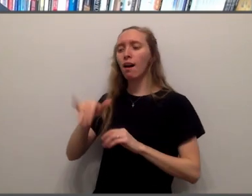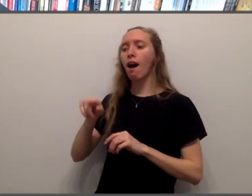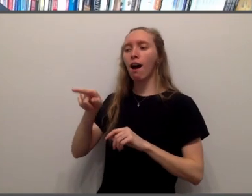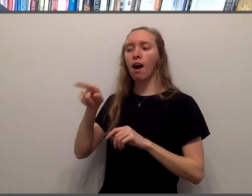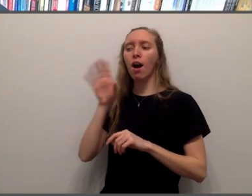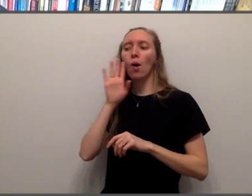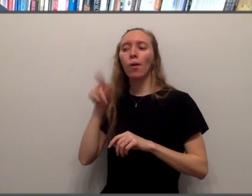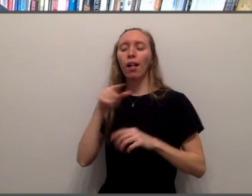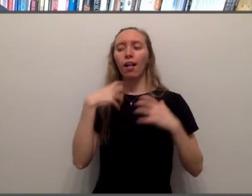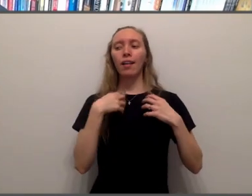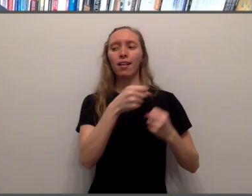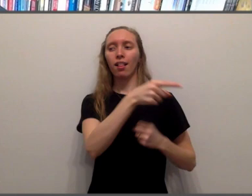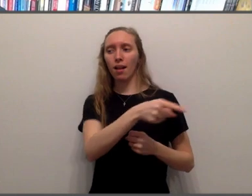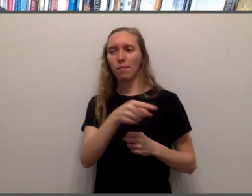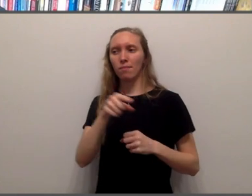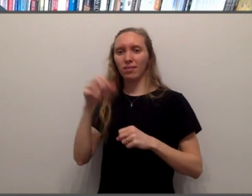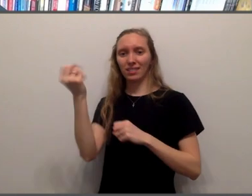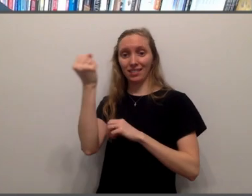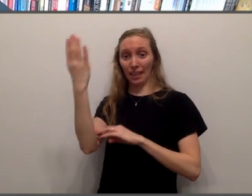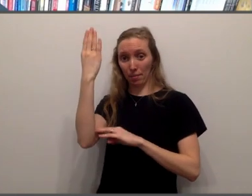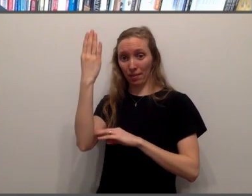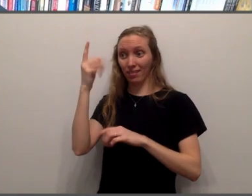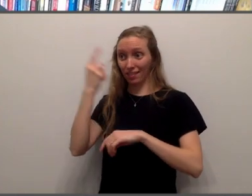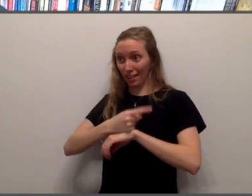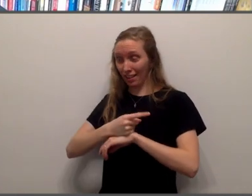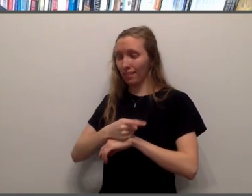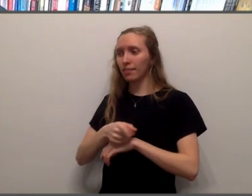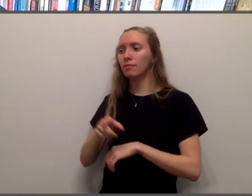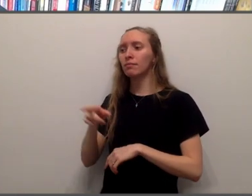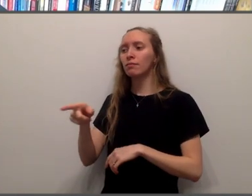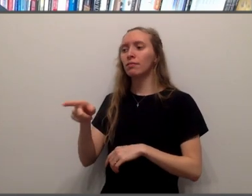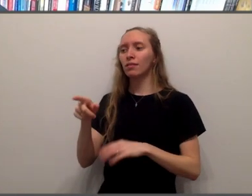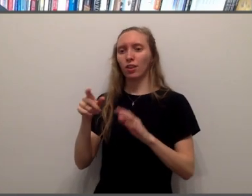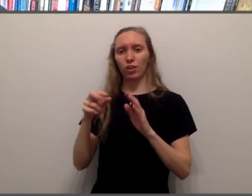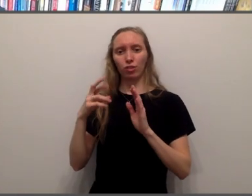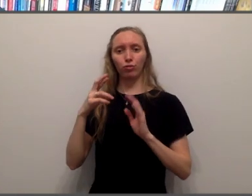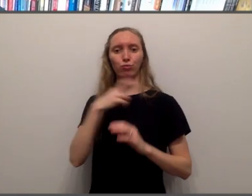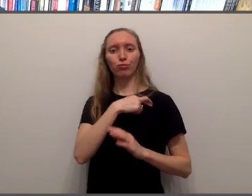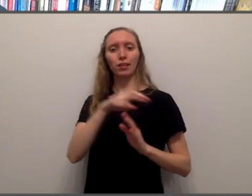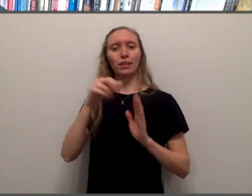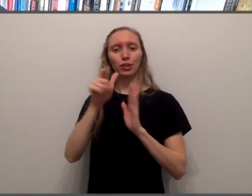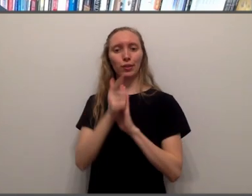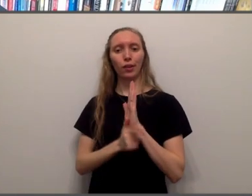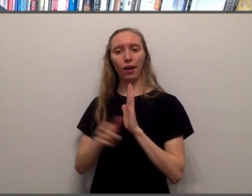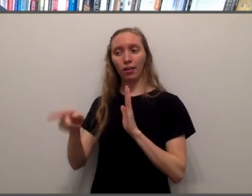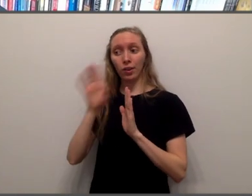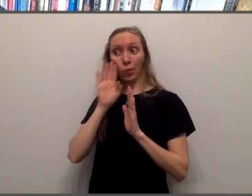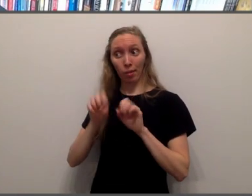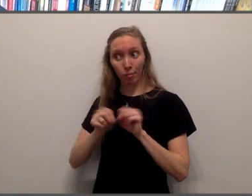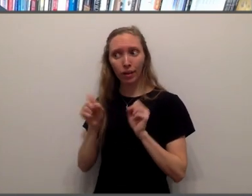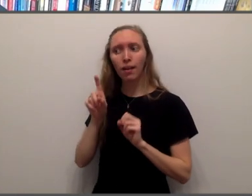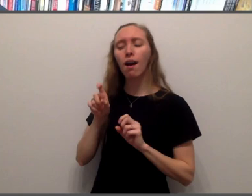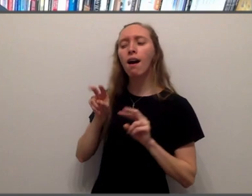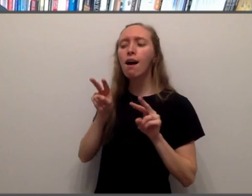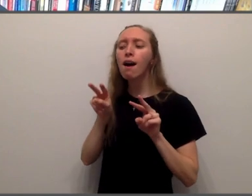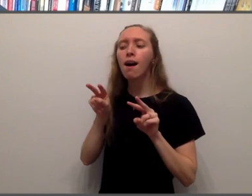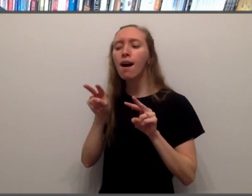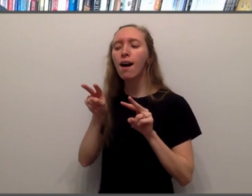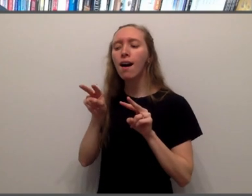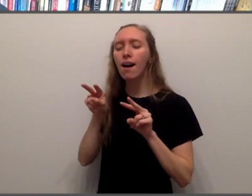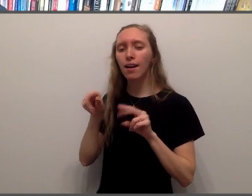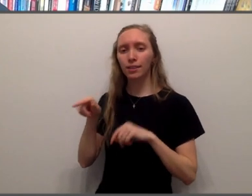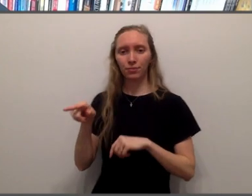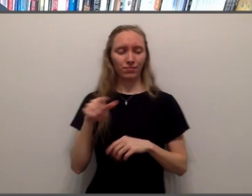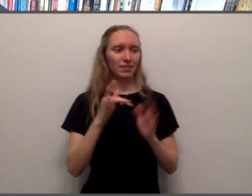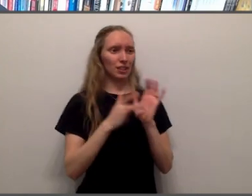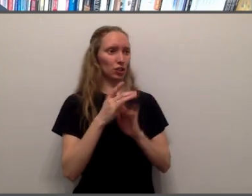going to break any of their religious laws. And instead, Jesus dismisses the man after